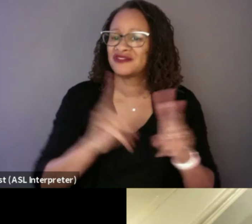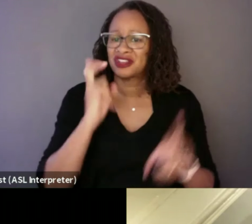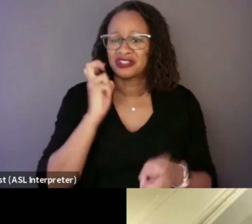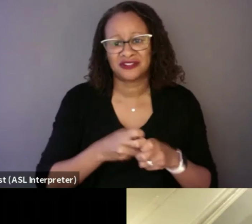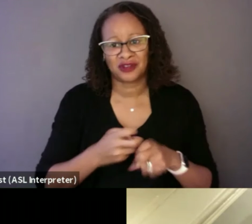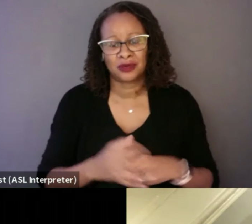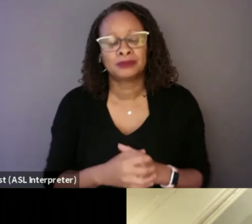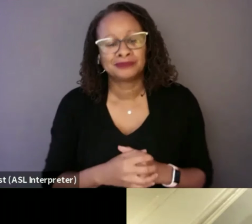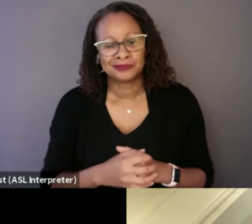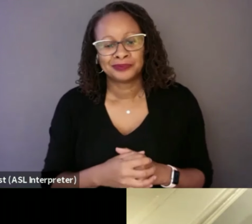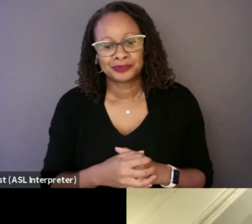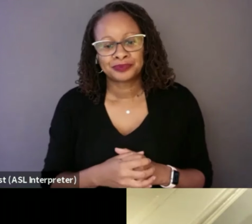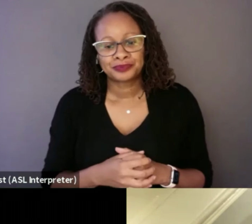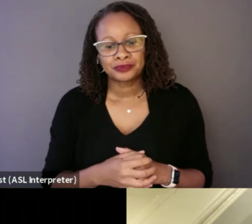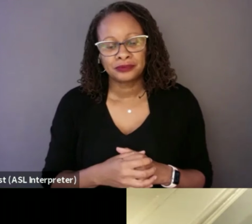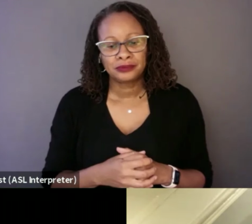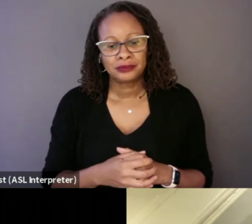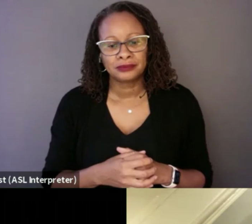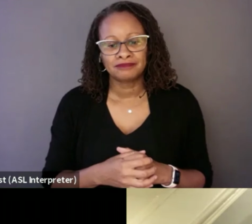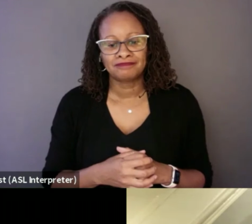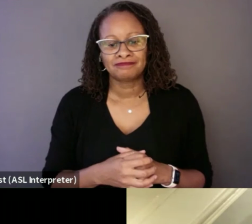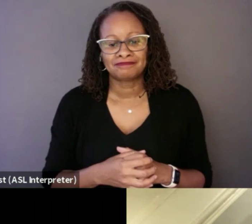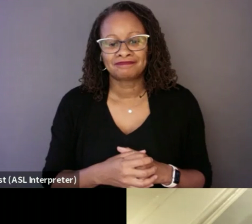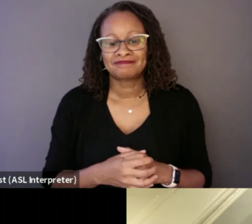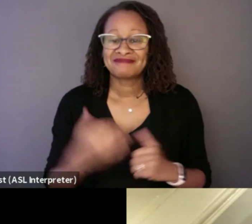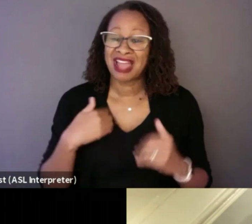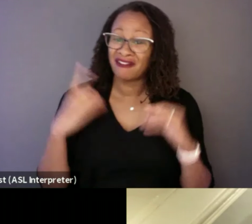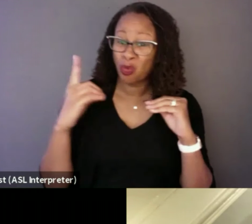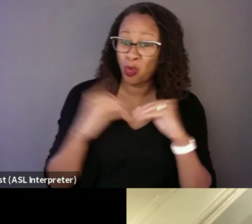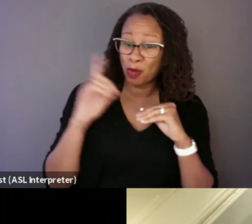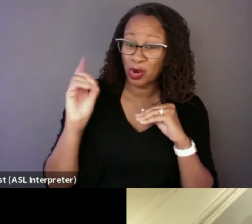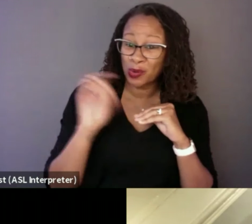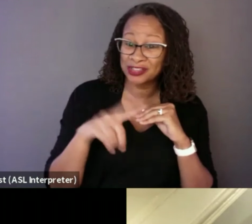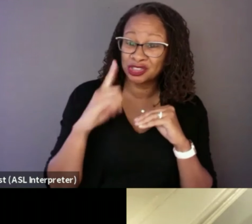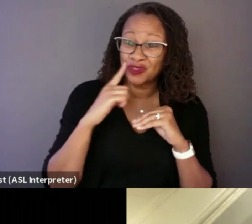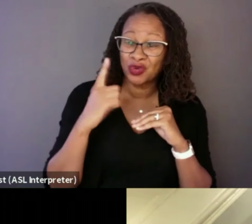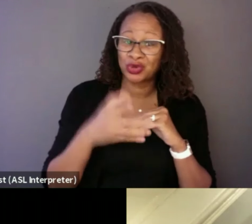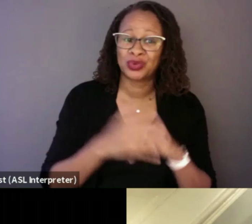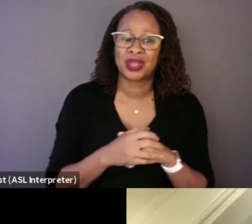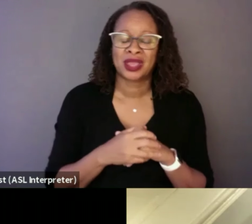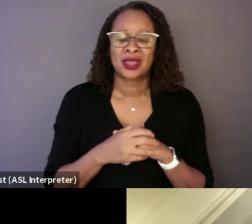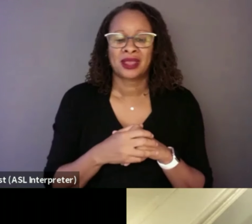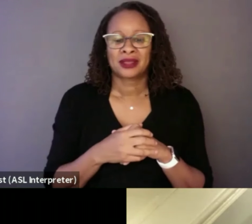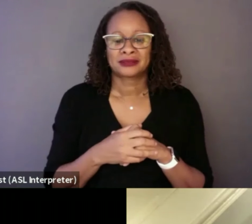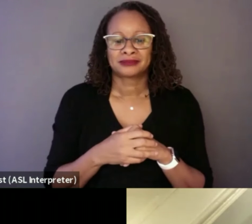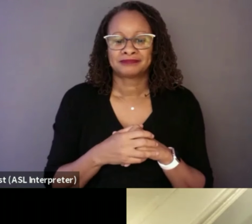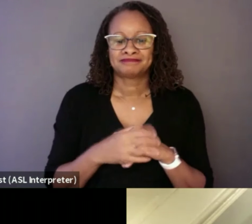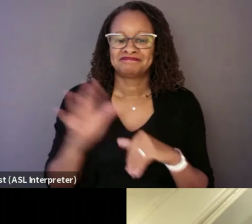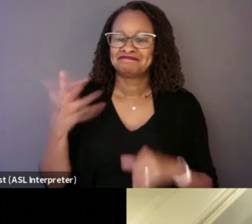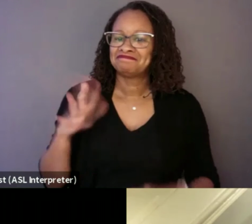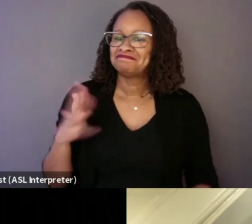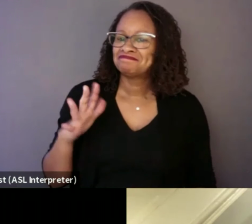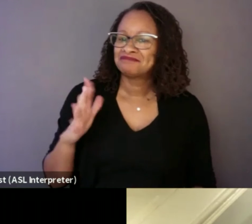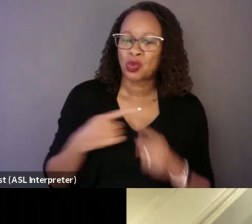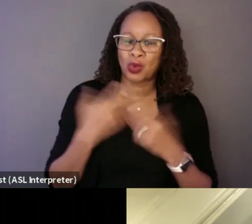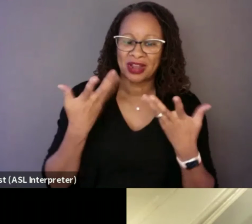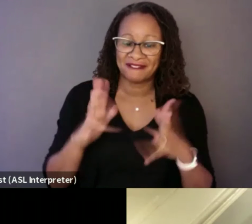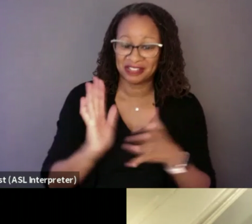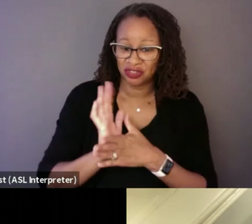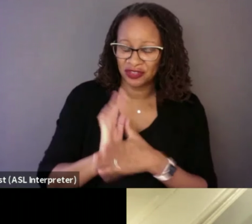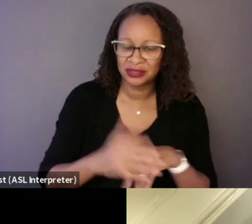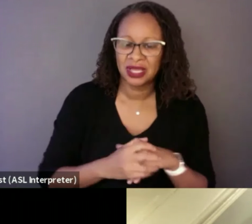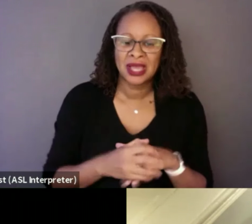Yeah. Well, I just have one more question for you. And this was kind of, when I finished the film, it was